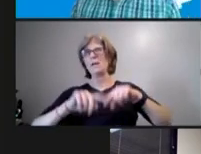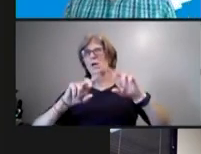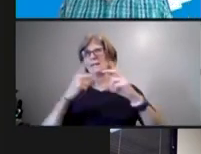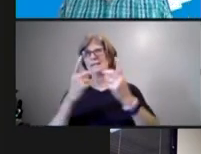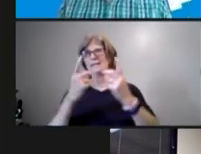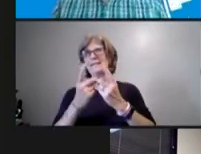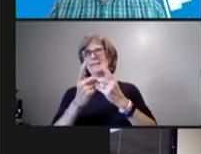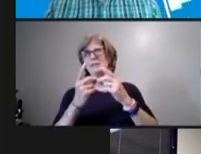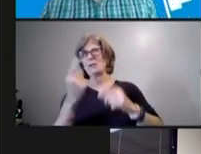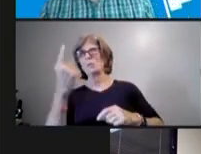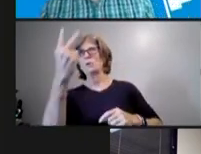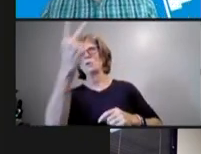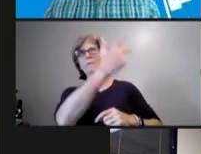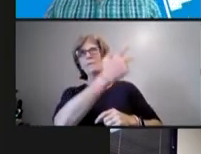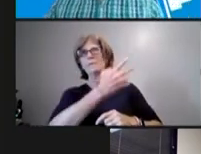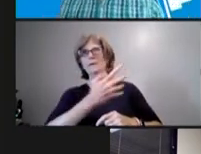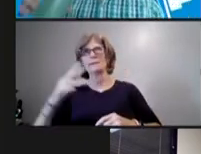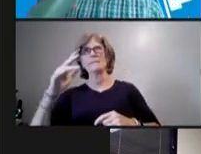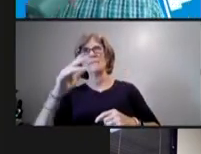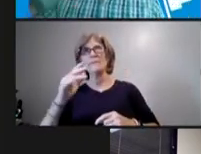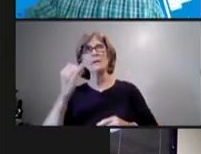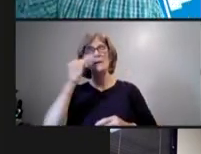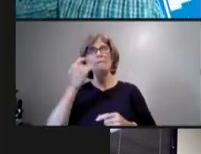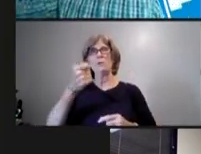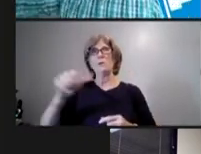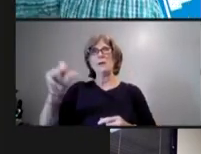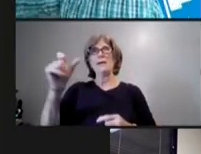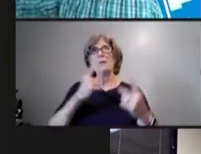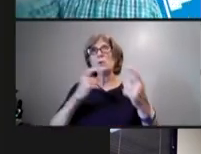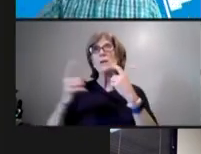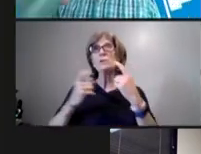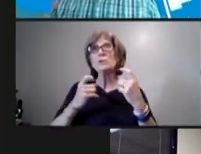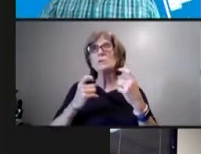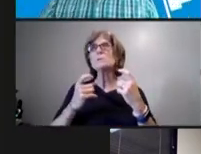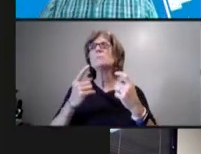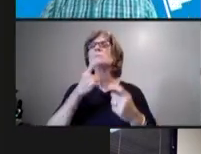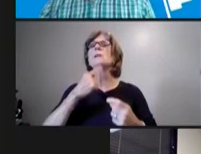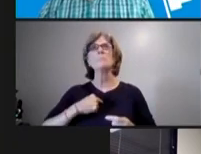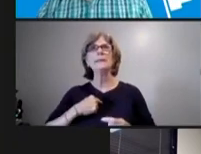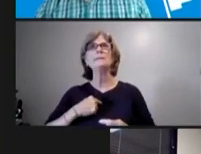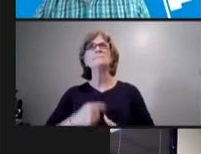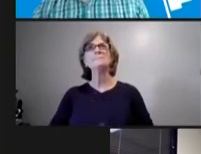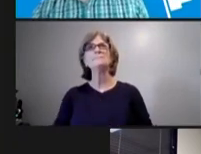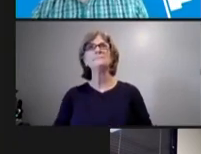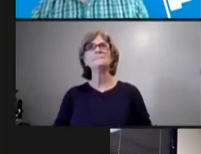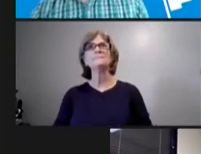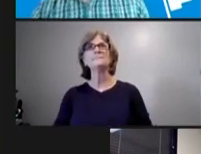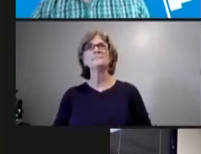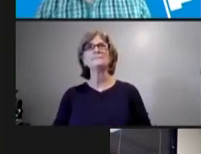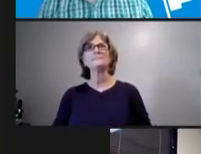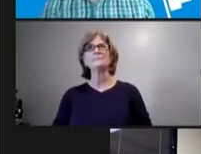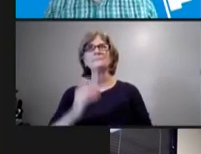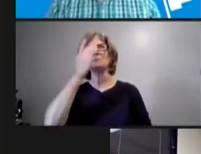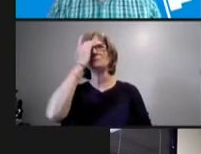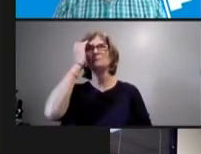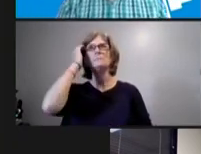level. And as usual, if you have any questions about anything on here, just shout out.